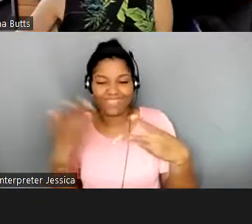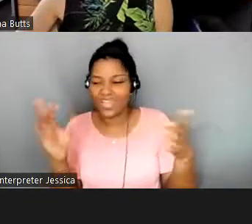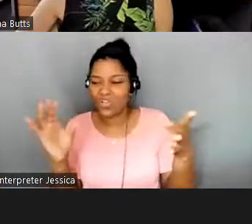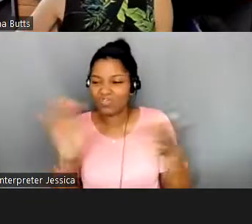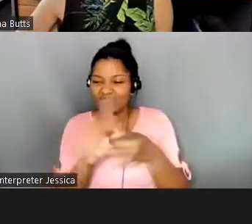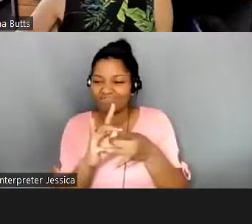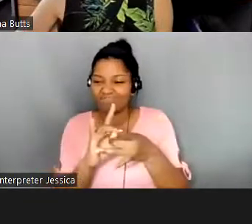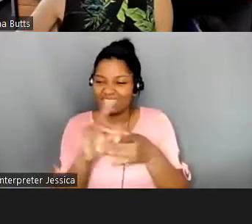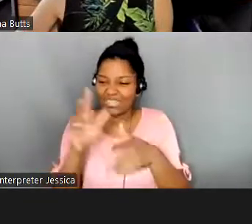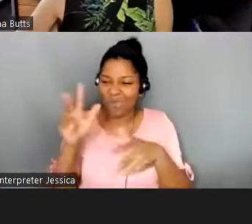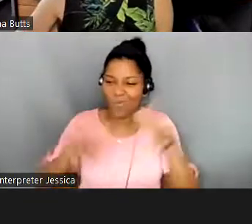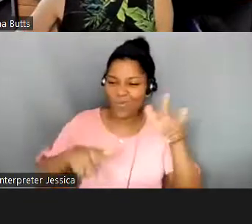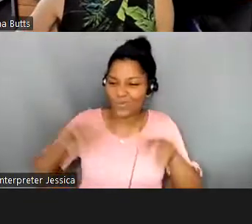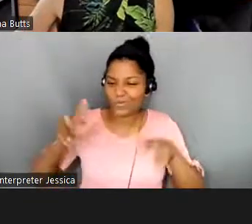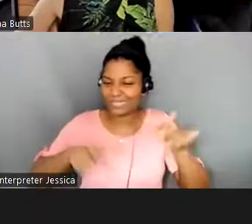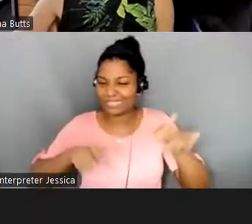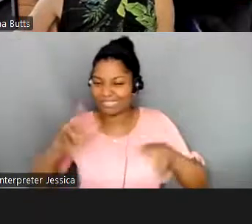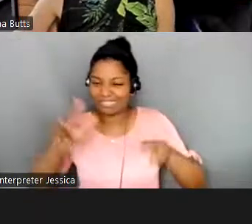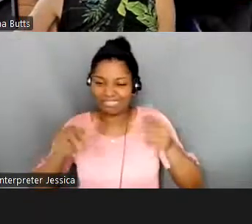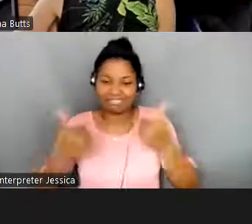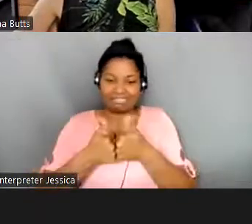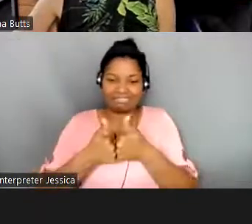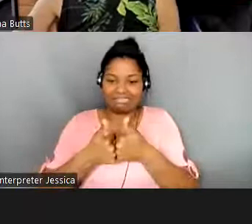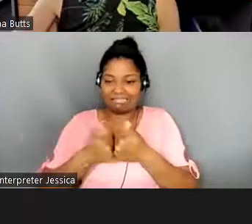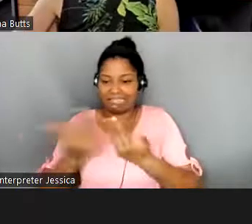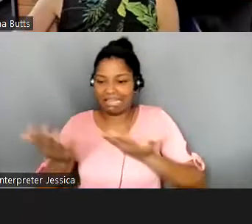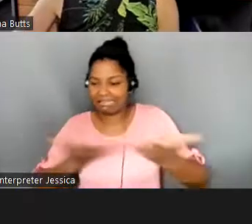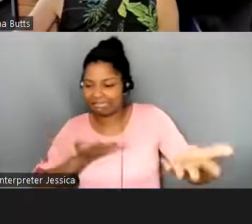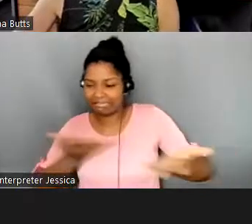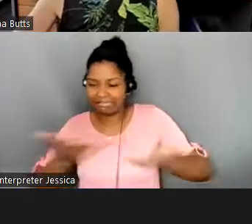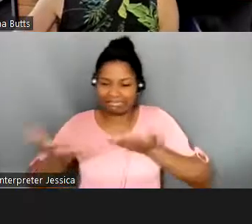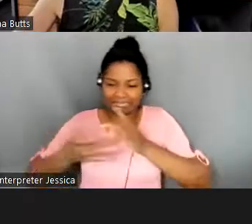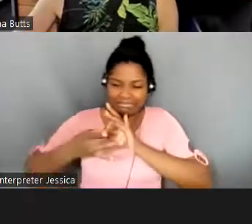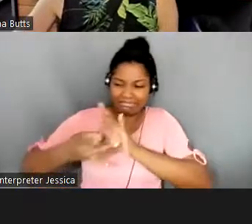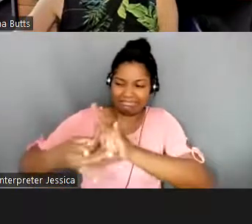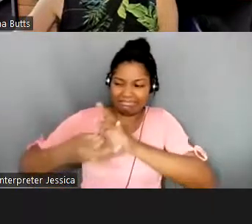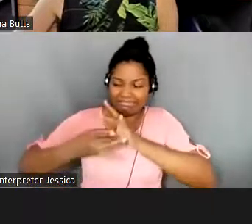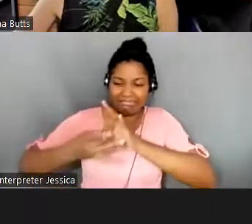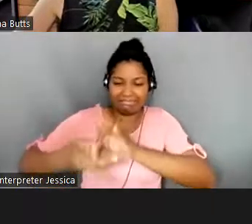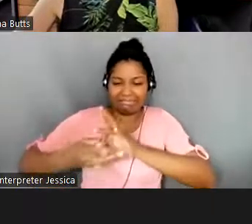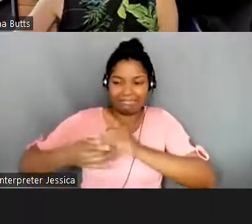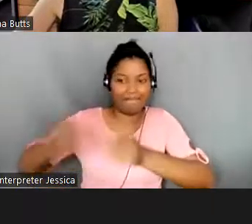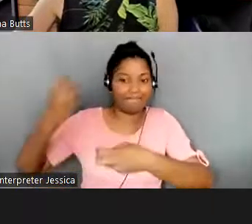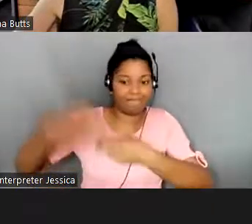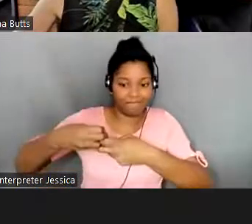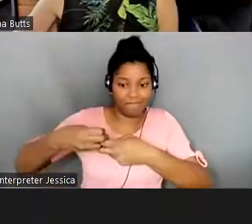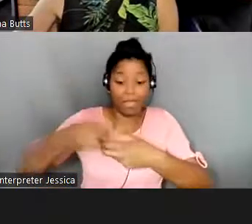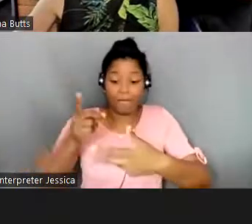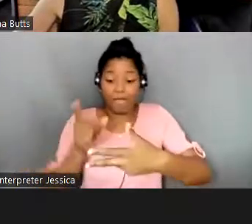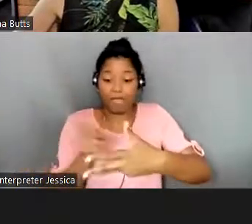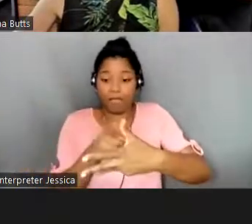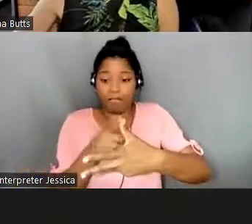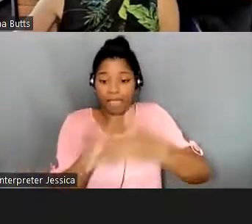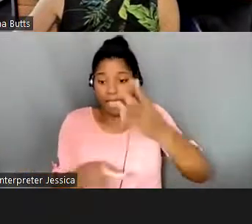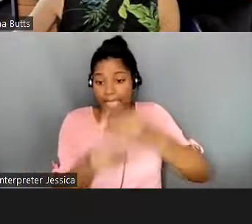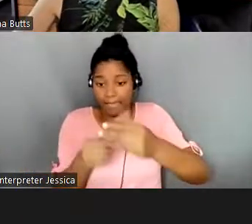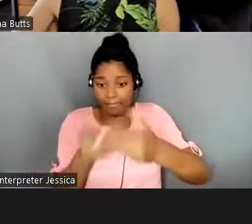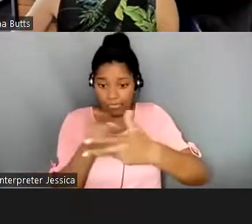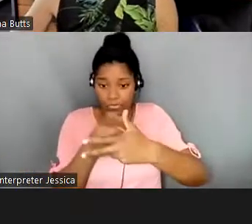bit awkward and difficult to build, and when they have a common purpose, that's where things grow.